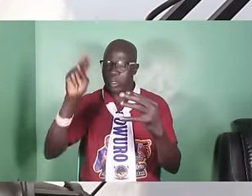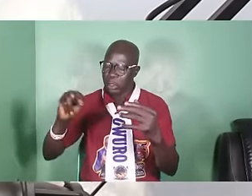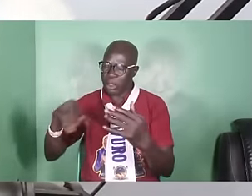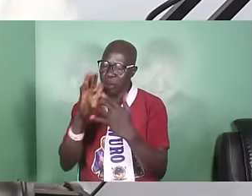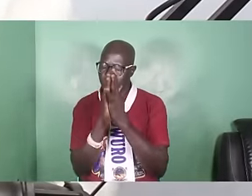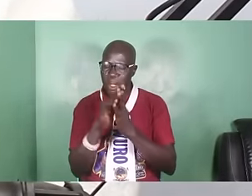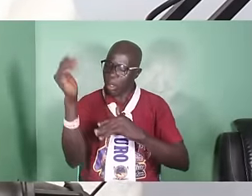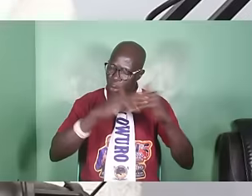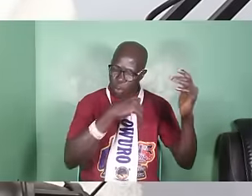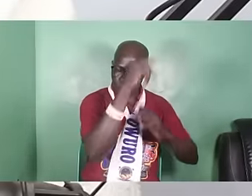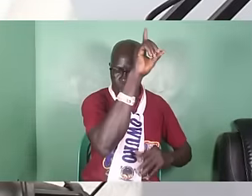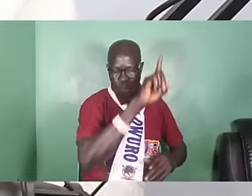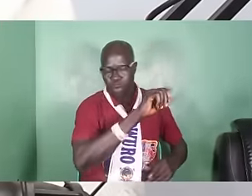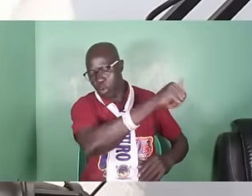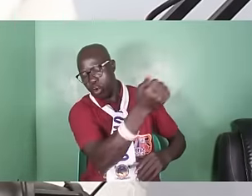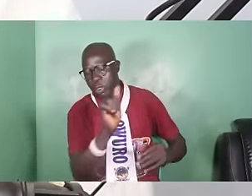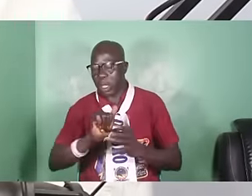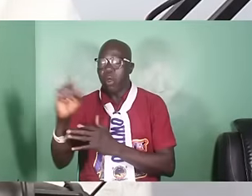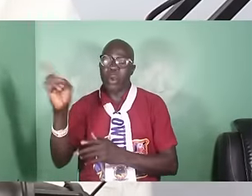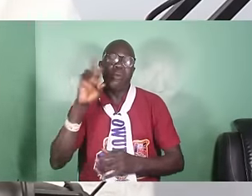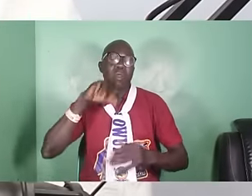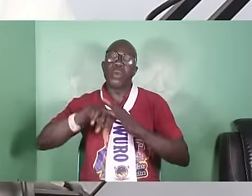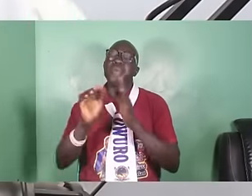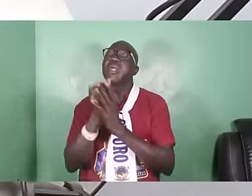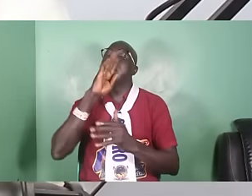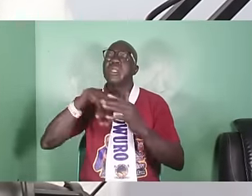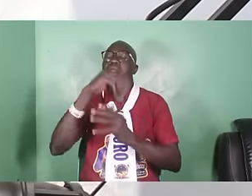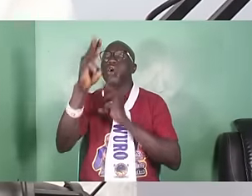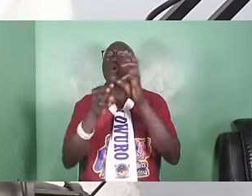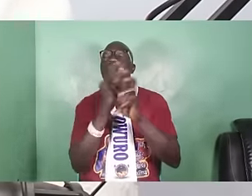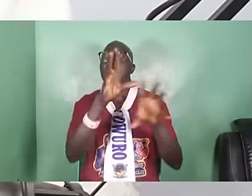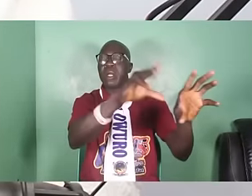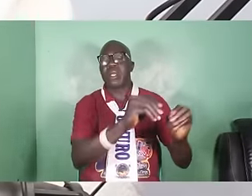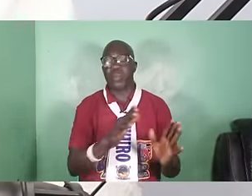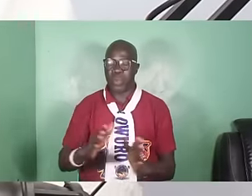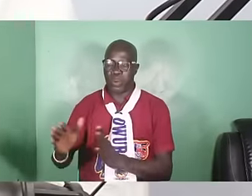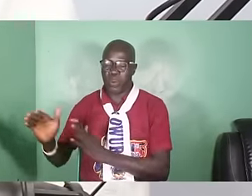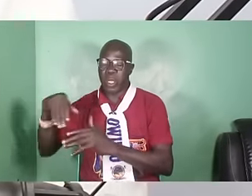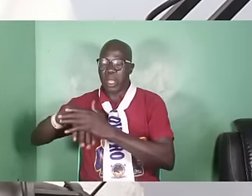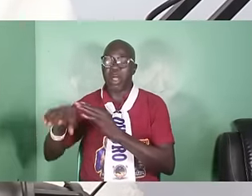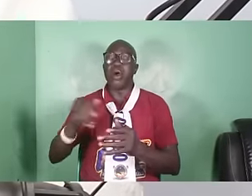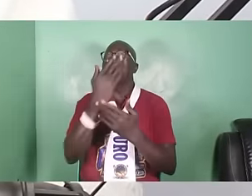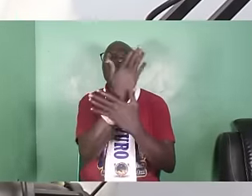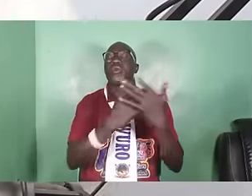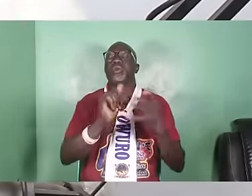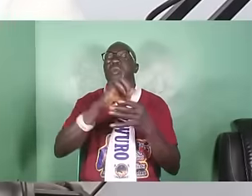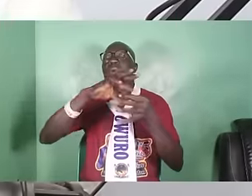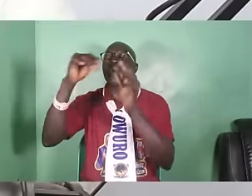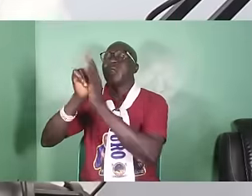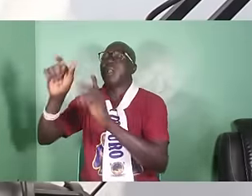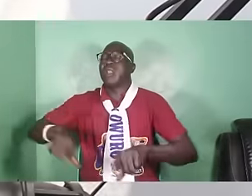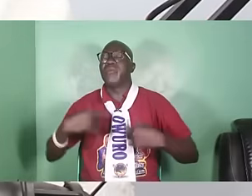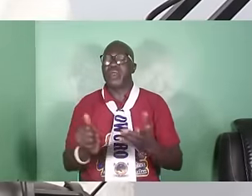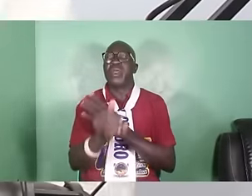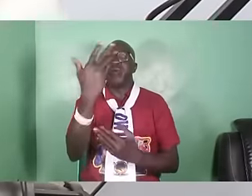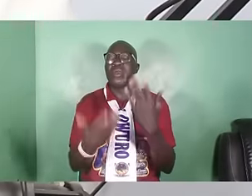is prayer. In one way or the other, if you keep it up, wherever you may be, in the world, get prepared. Yeah, when you call on the Lord, the oracle of